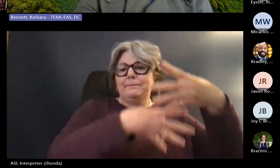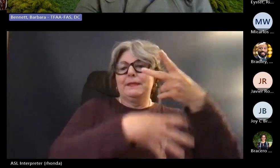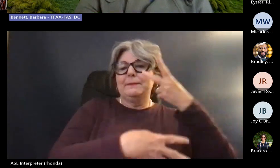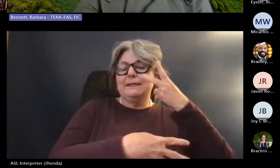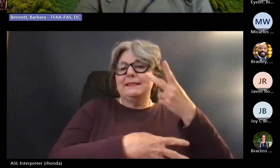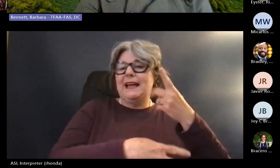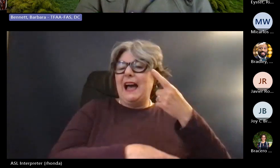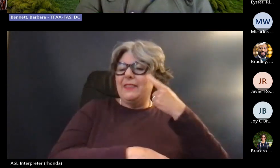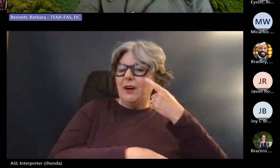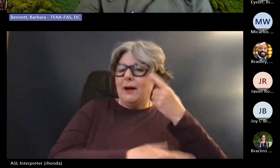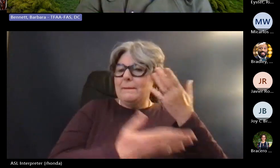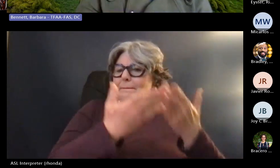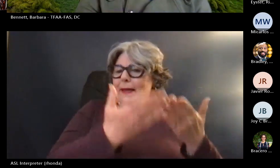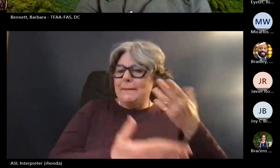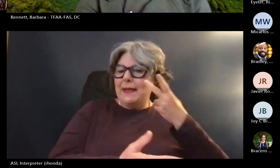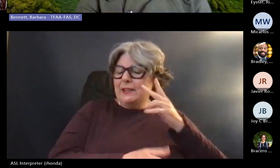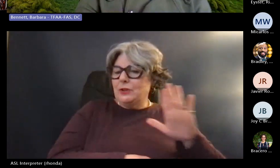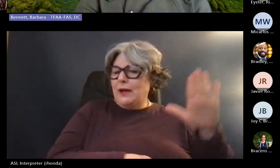thought I saw a hand up.